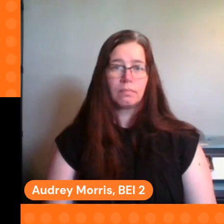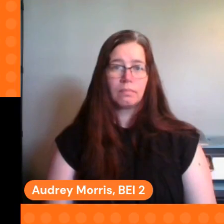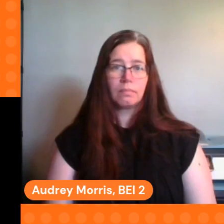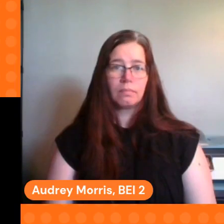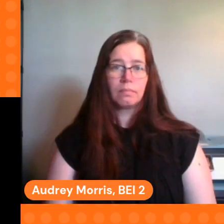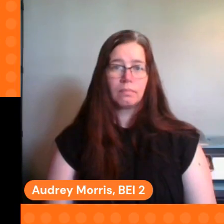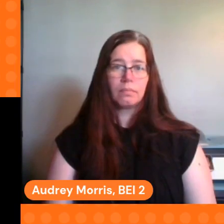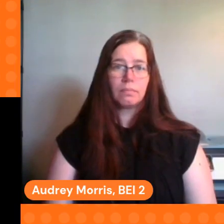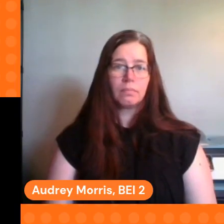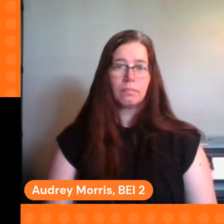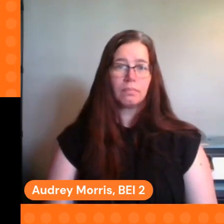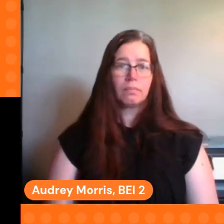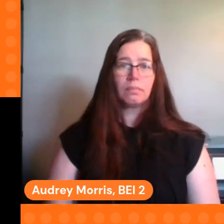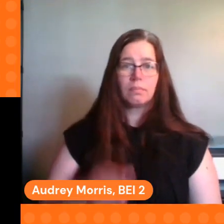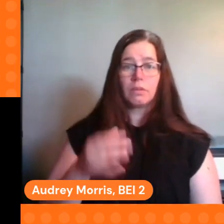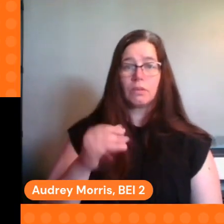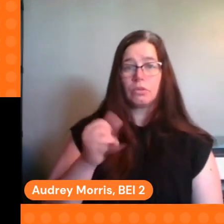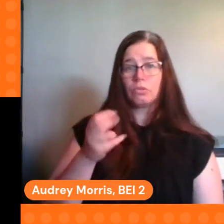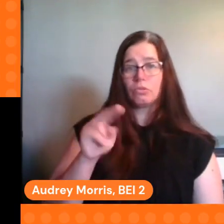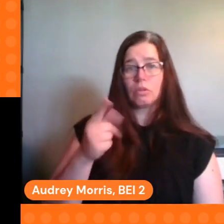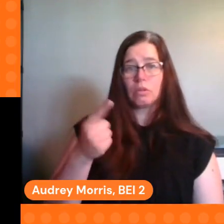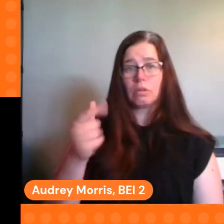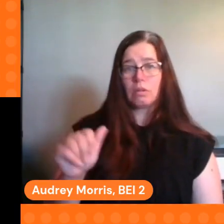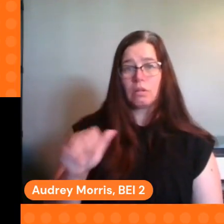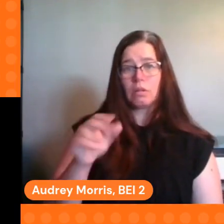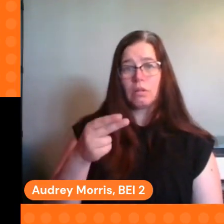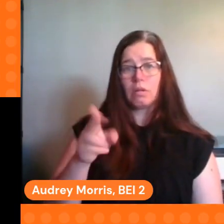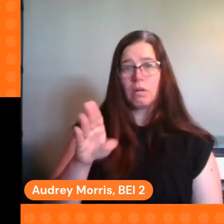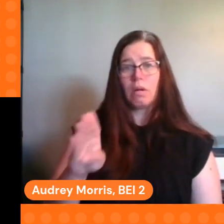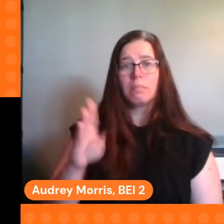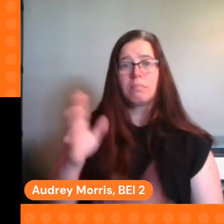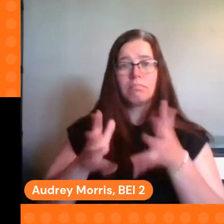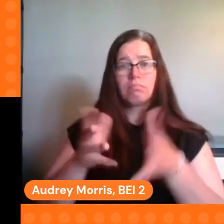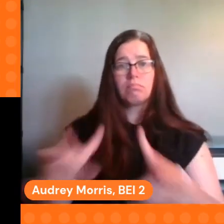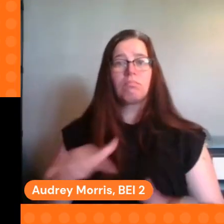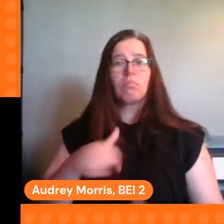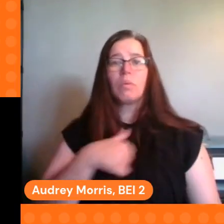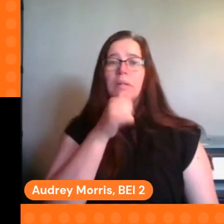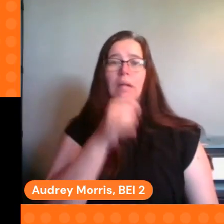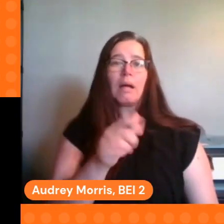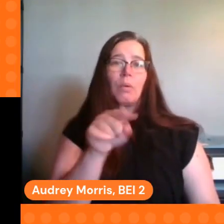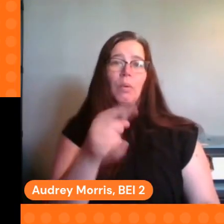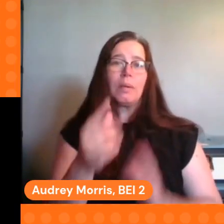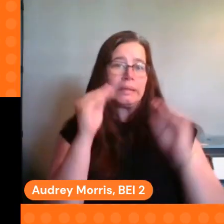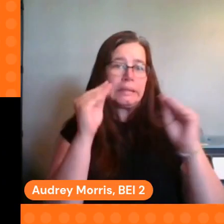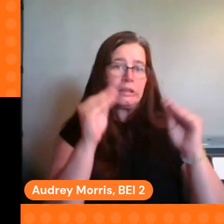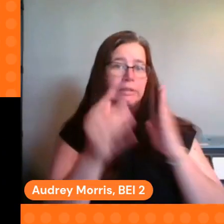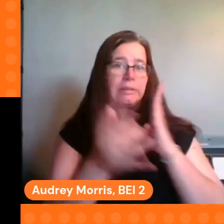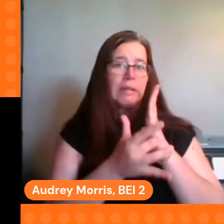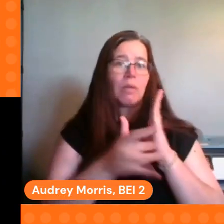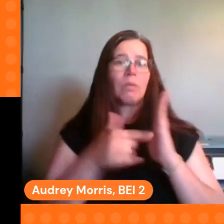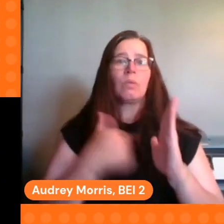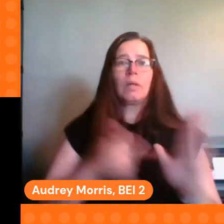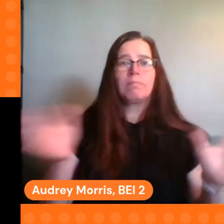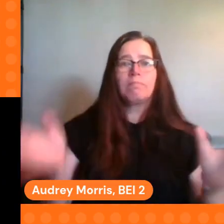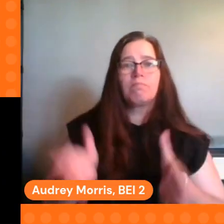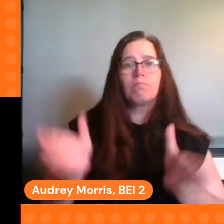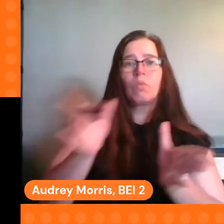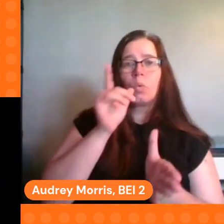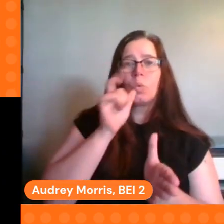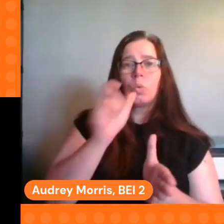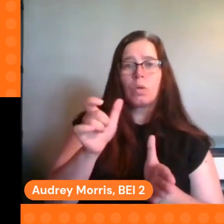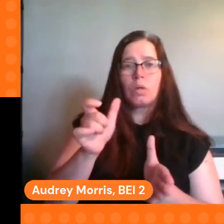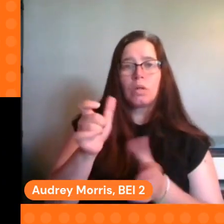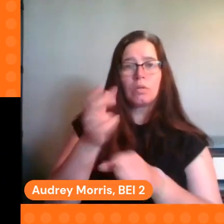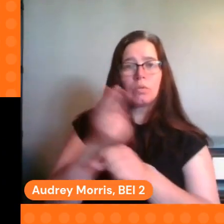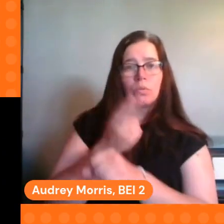At Jenga Hub and through Kalimani, we are not just teaching tech, we are rewriting the future of who gets to use it, build with